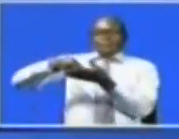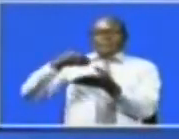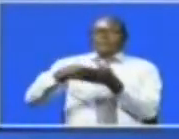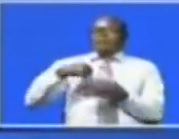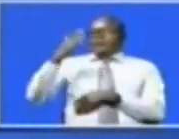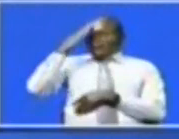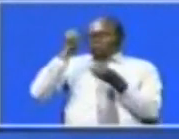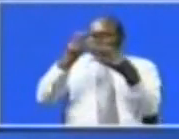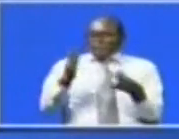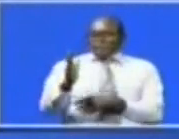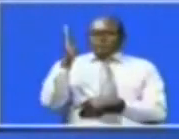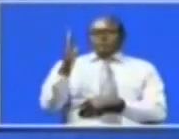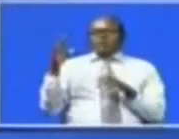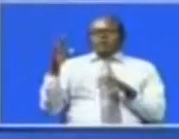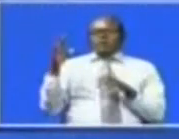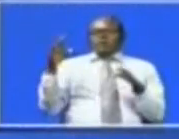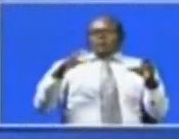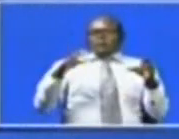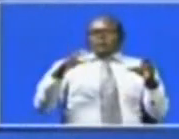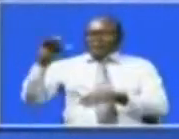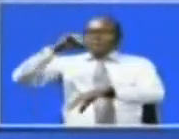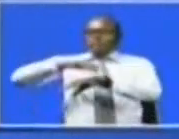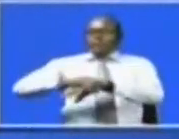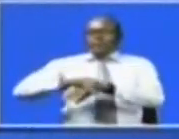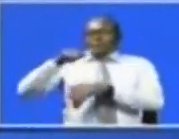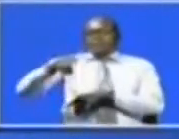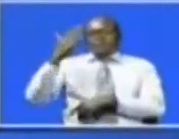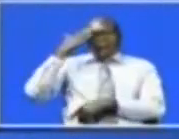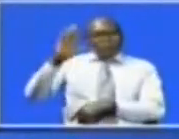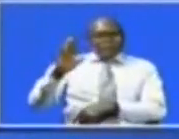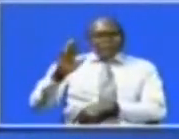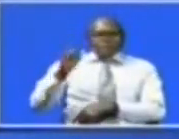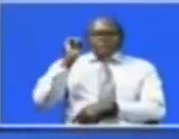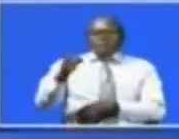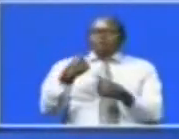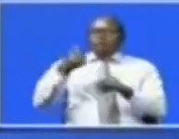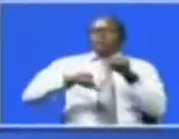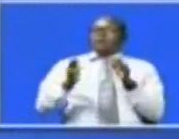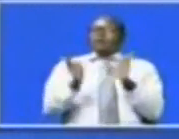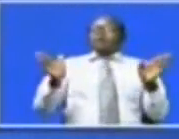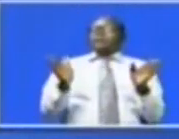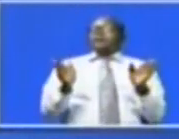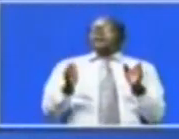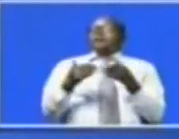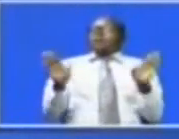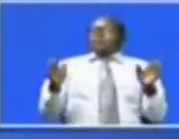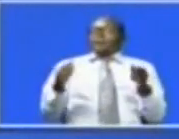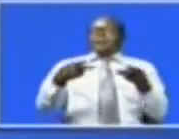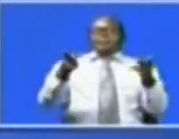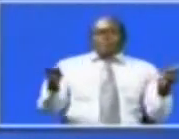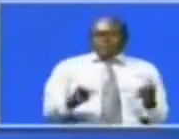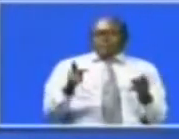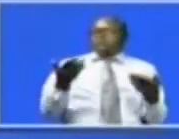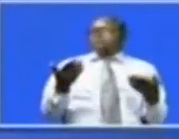several security companies that I know are lined up to take this away and run away with it. And if you're talking about open spaces like Uhuru Park